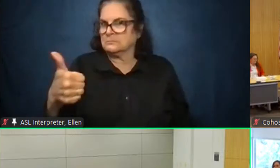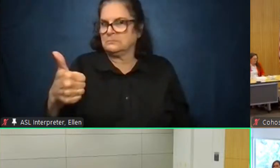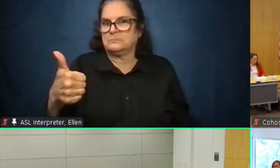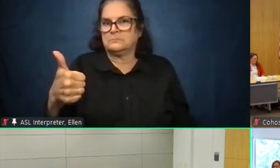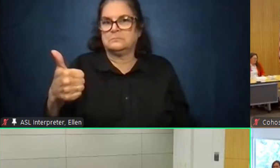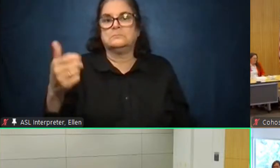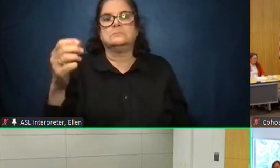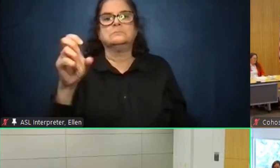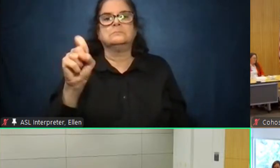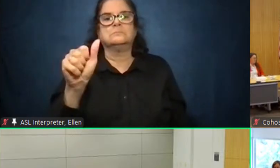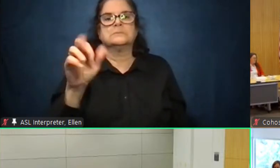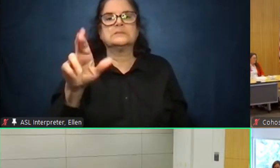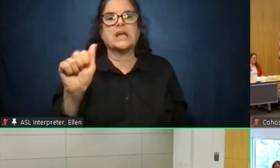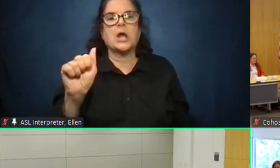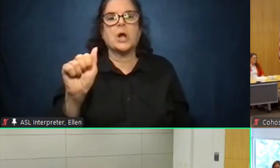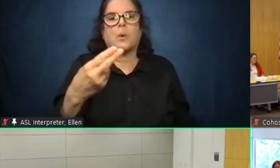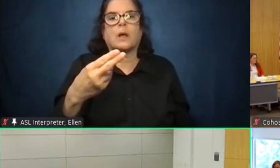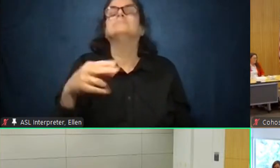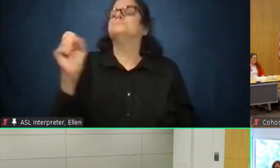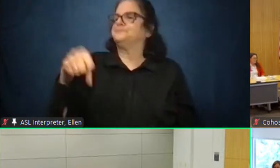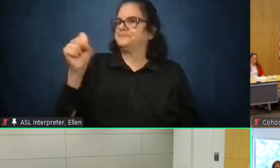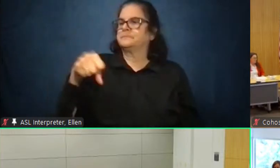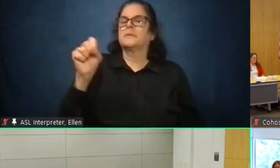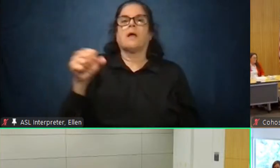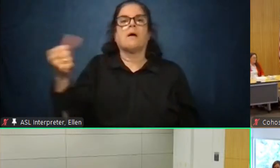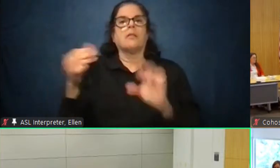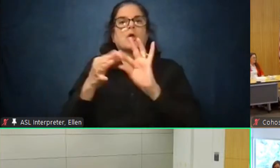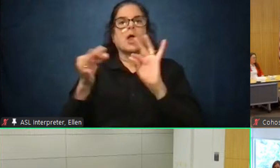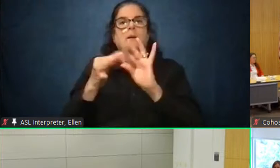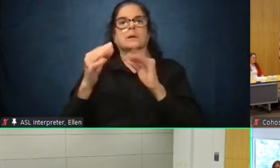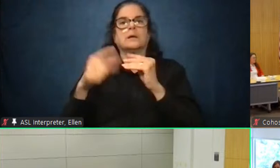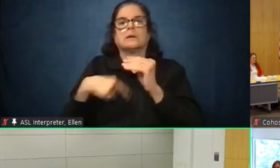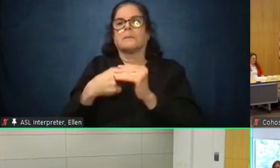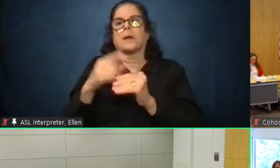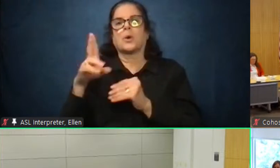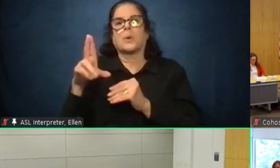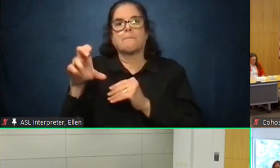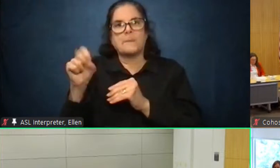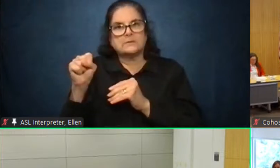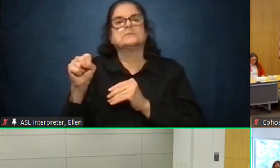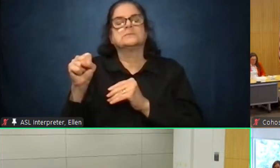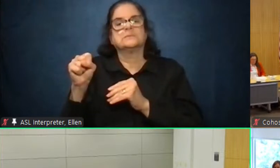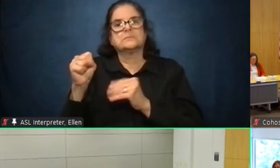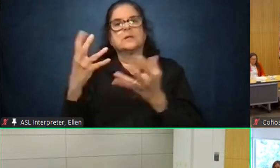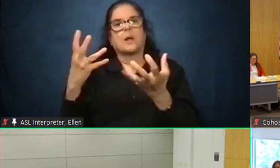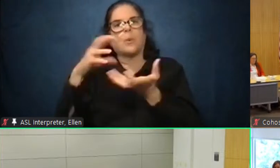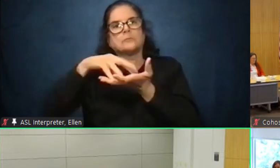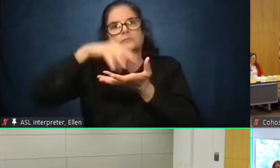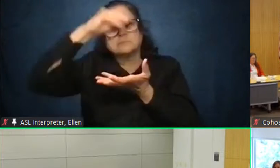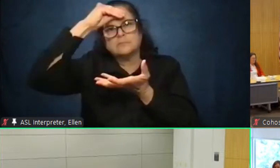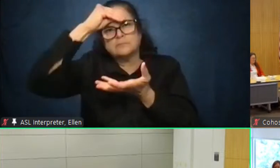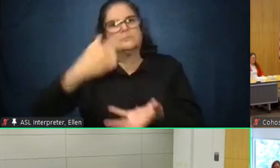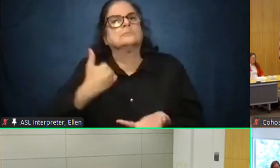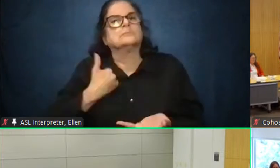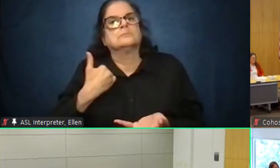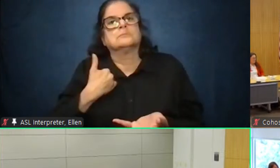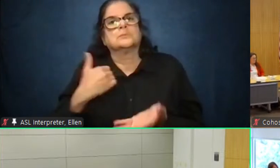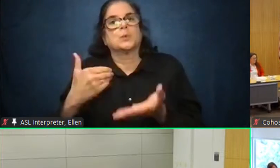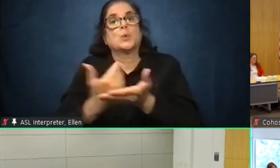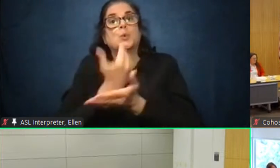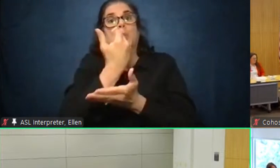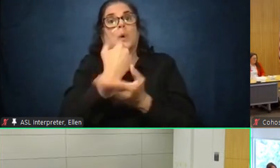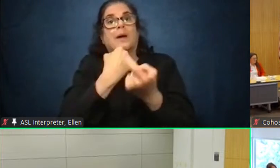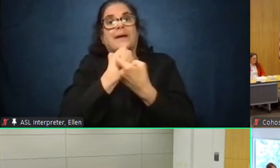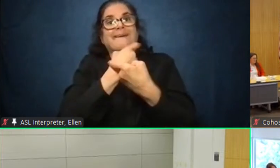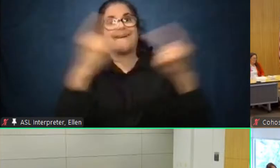I had a similar, a comment also related to buses that I would like to learn more about, is like those new